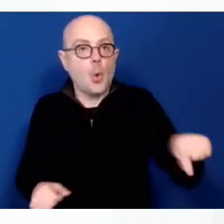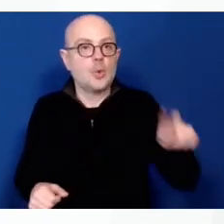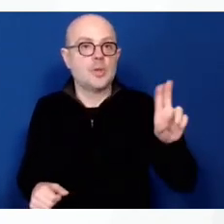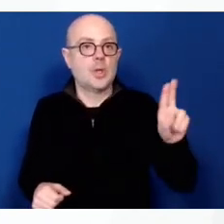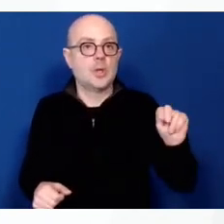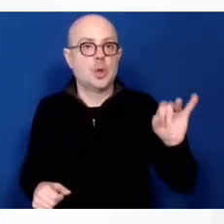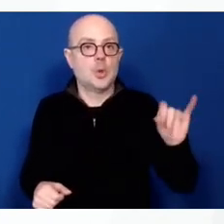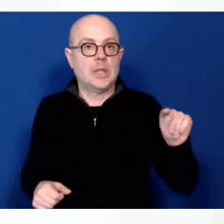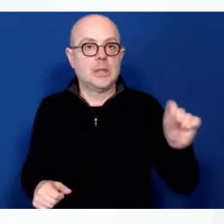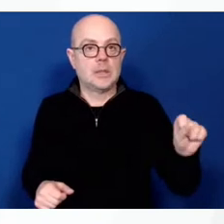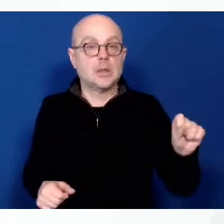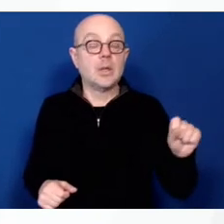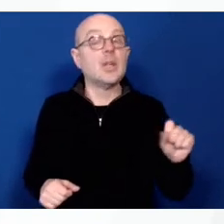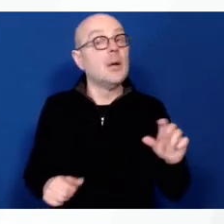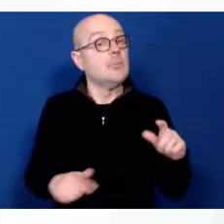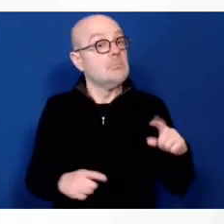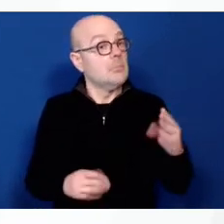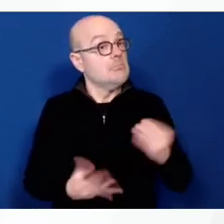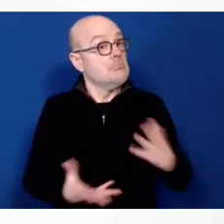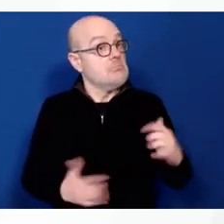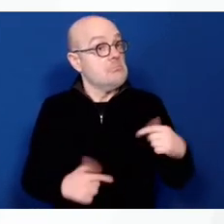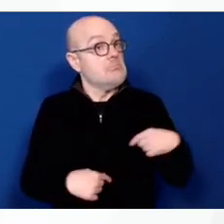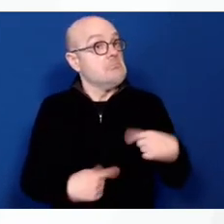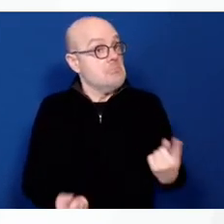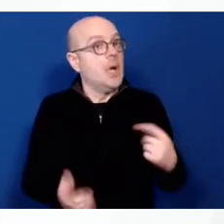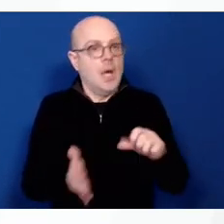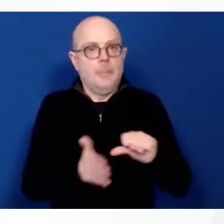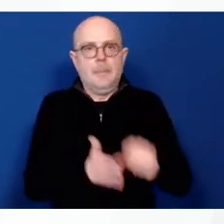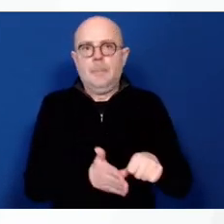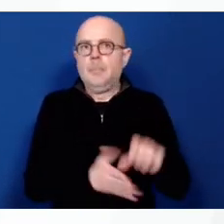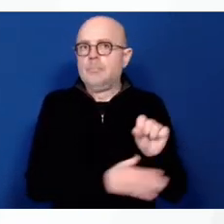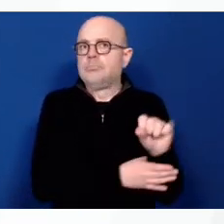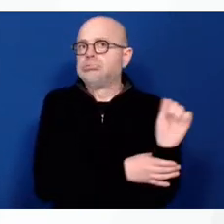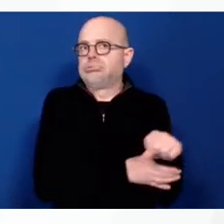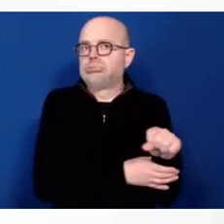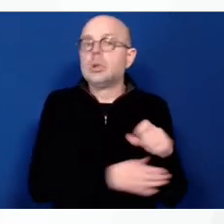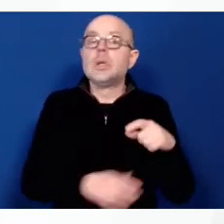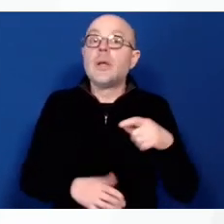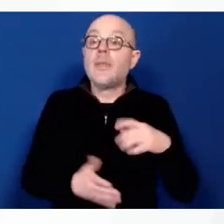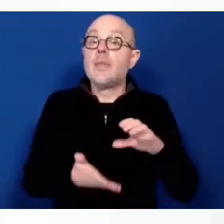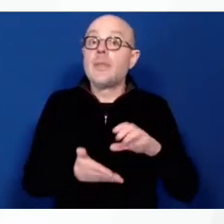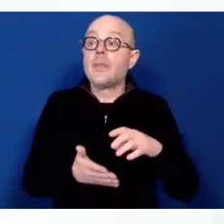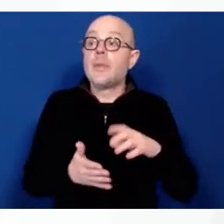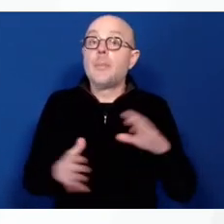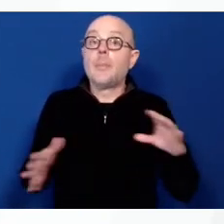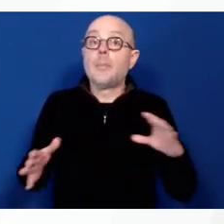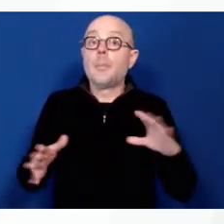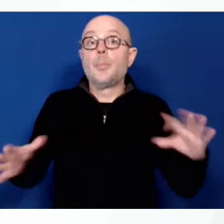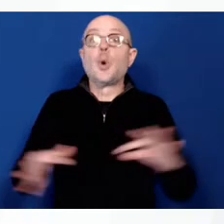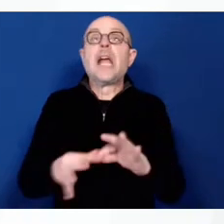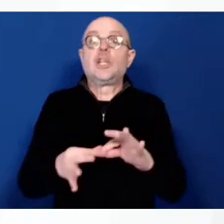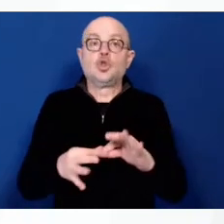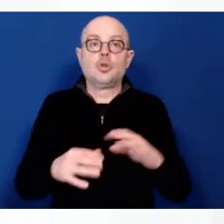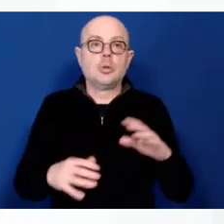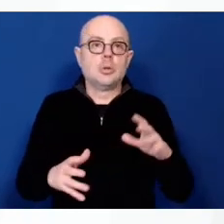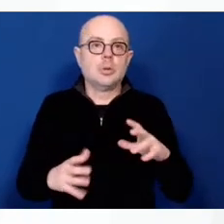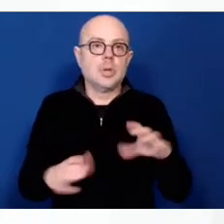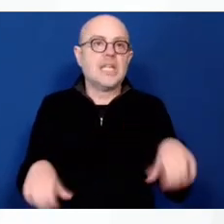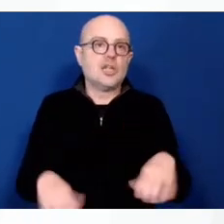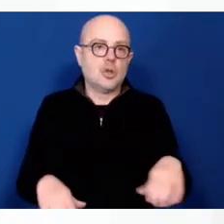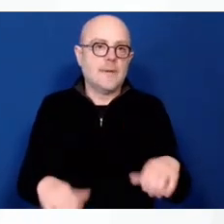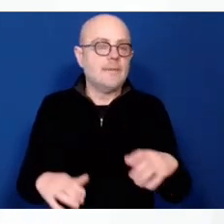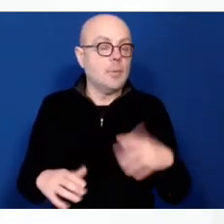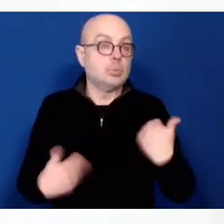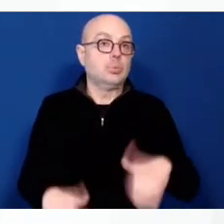impressed so far with not only how the Bridge Funding Initiative has been responded to, but how our deans